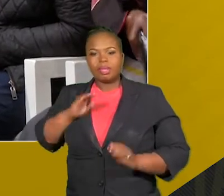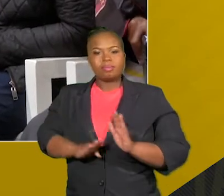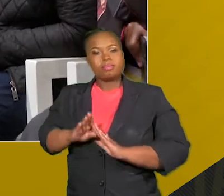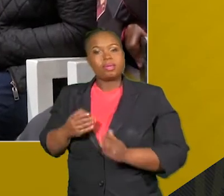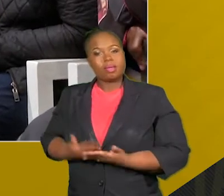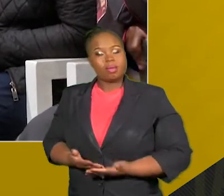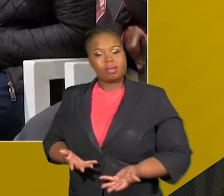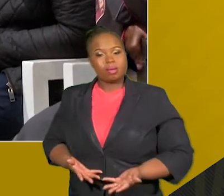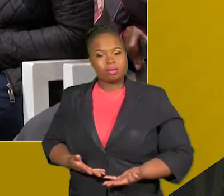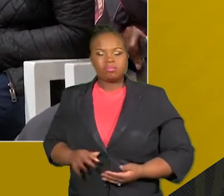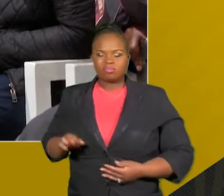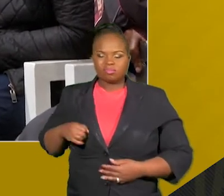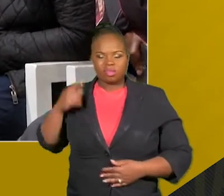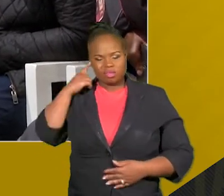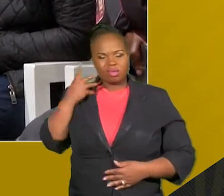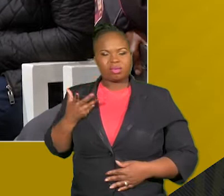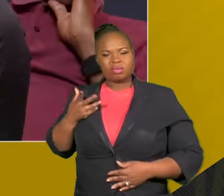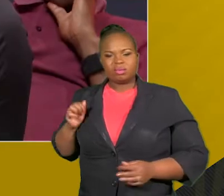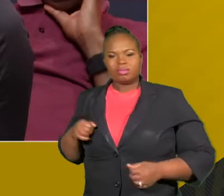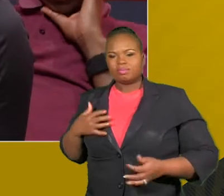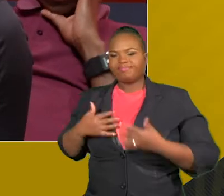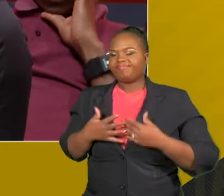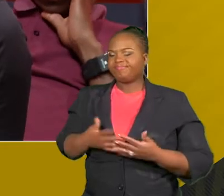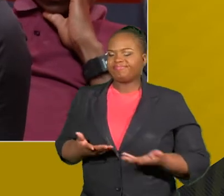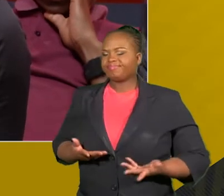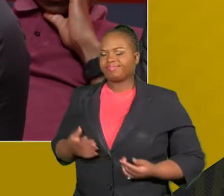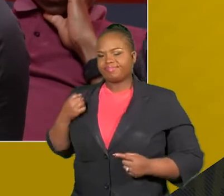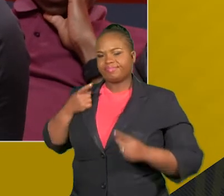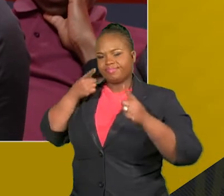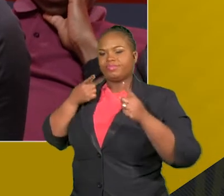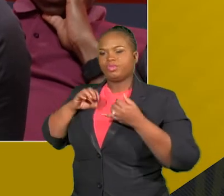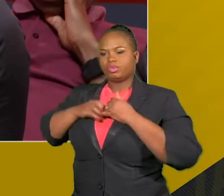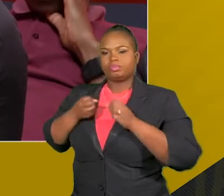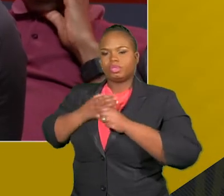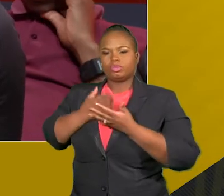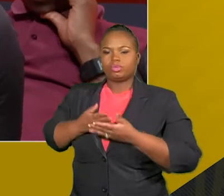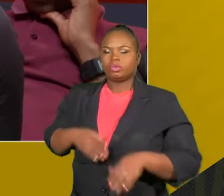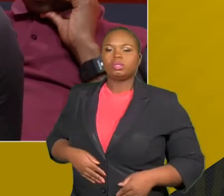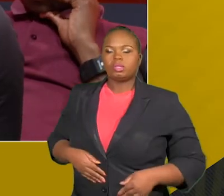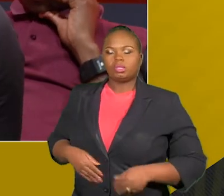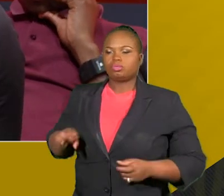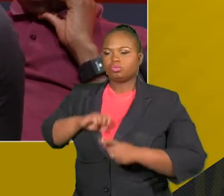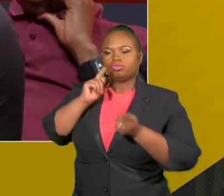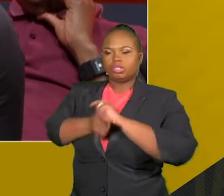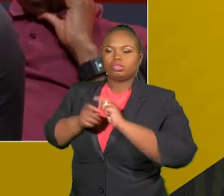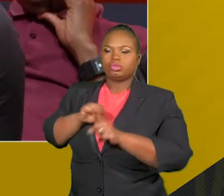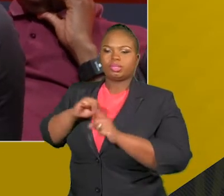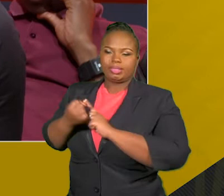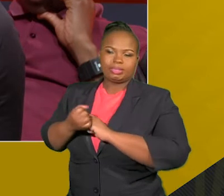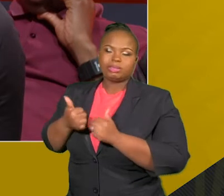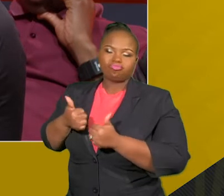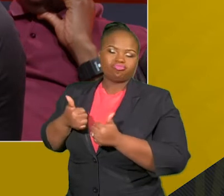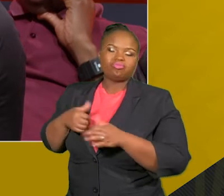forward? Yeah, I think, as I said earlier, anything that works towards the emancipation of the poor child and changing our